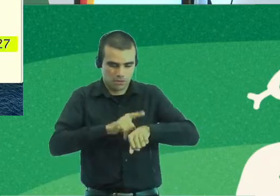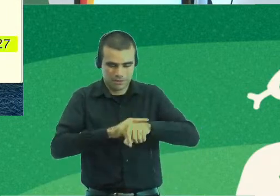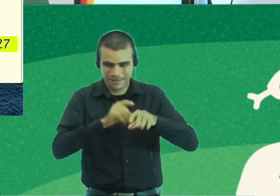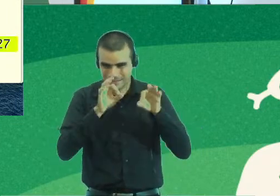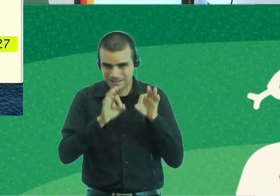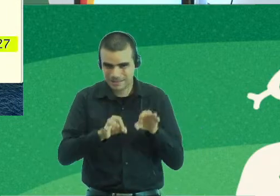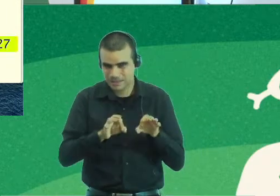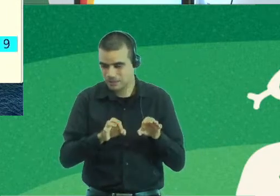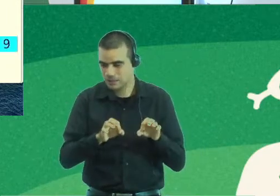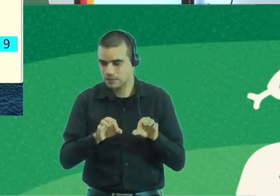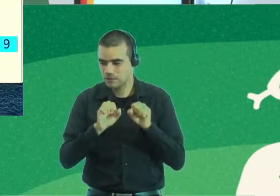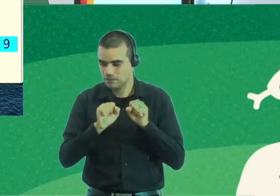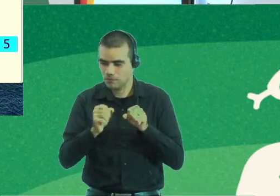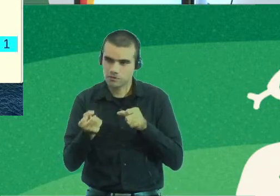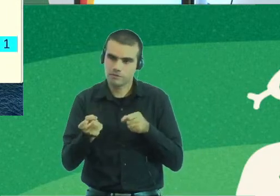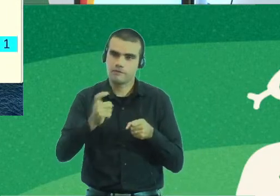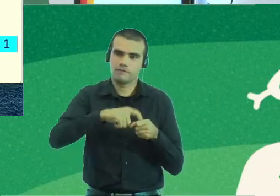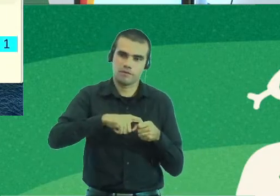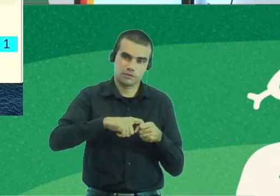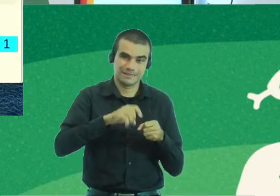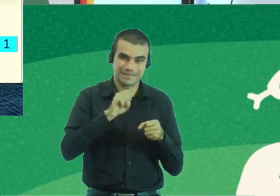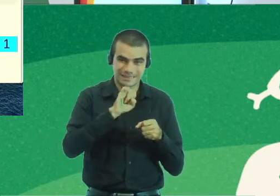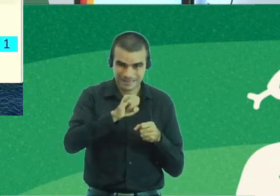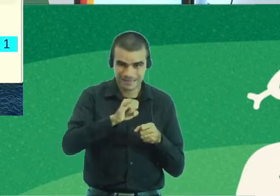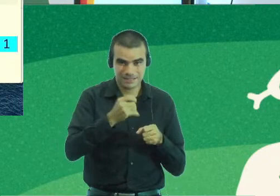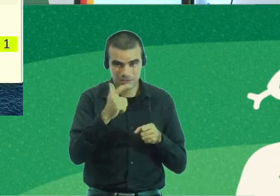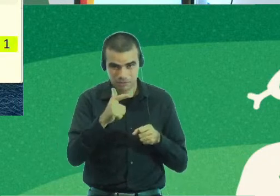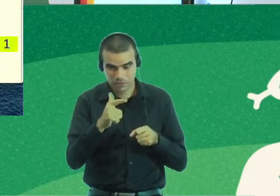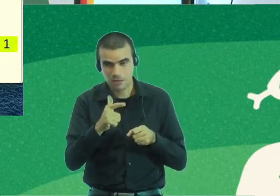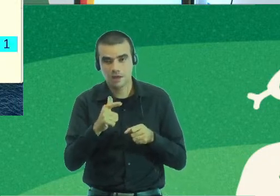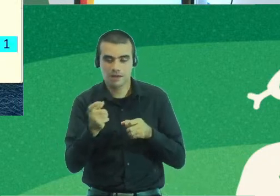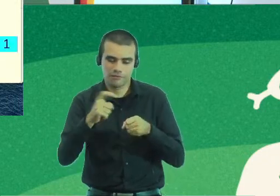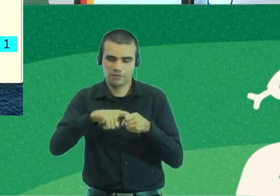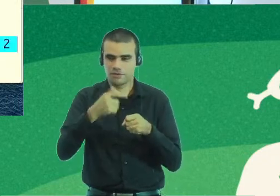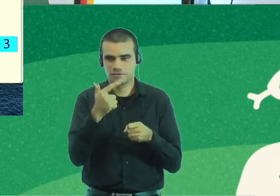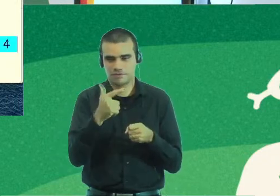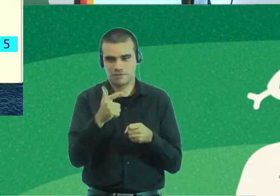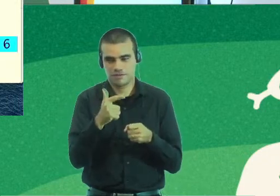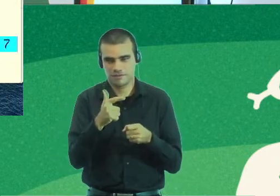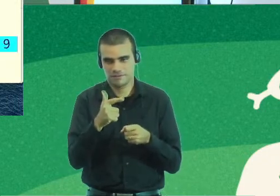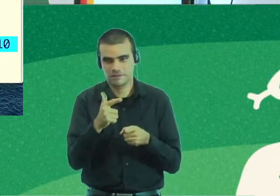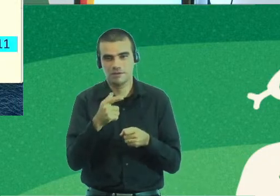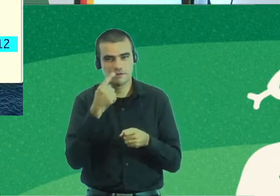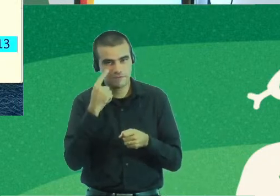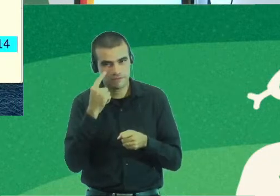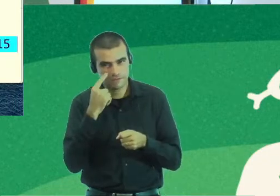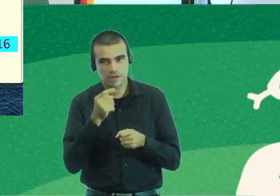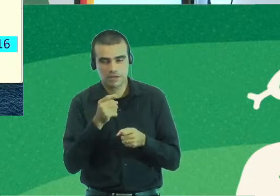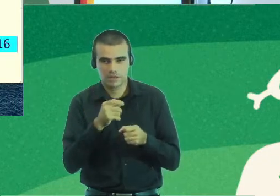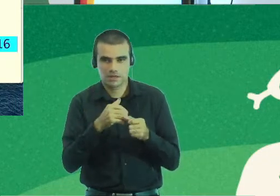guess we won't return anything. So now I'm just going to run this code to make sure it works.